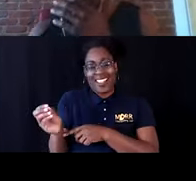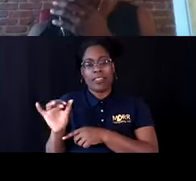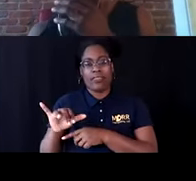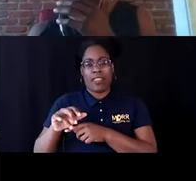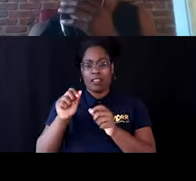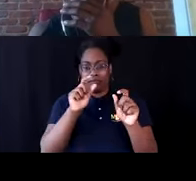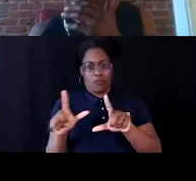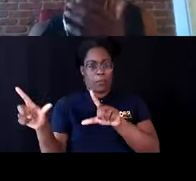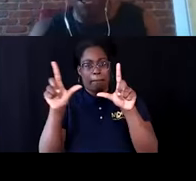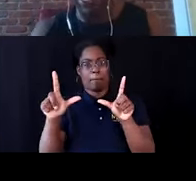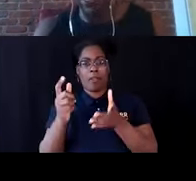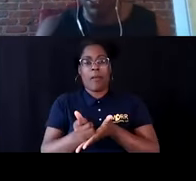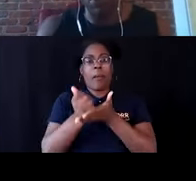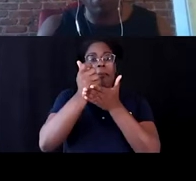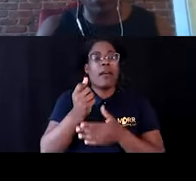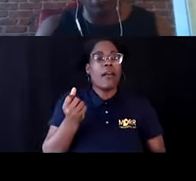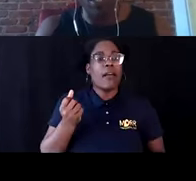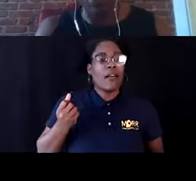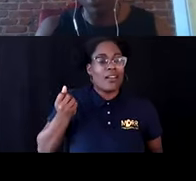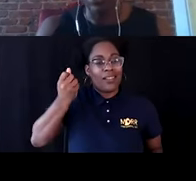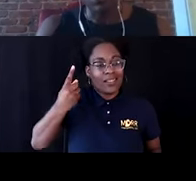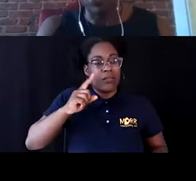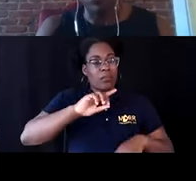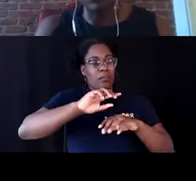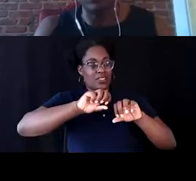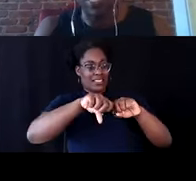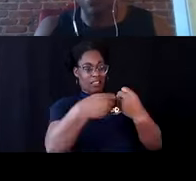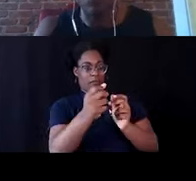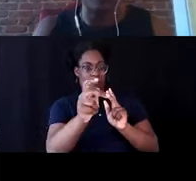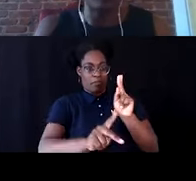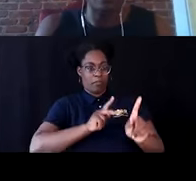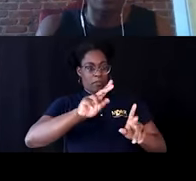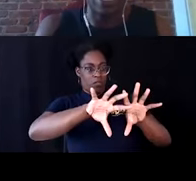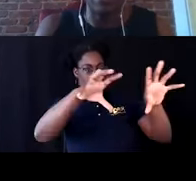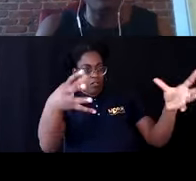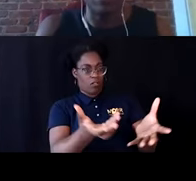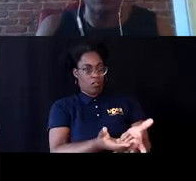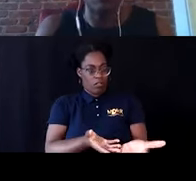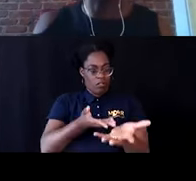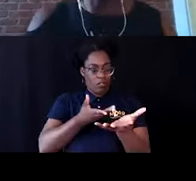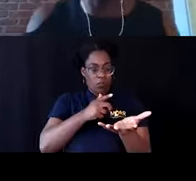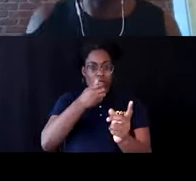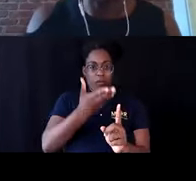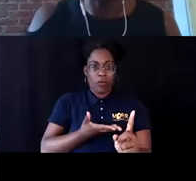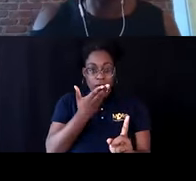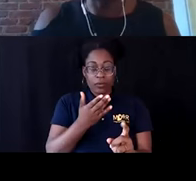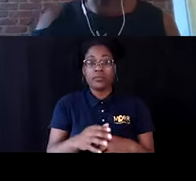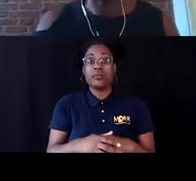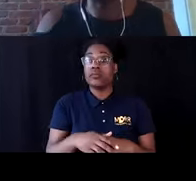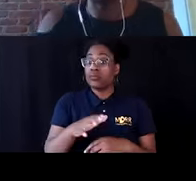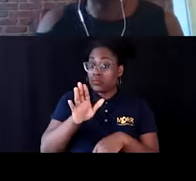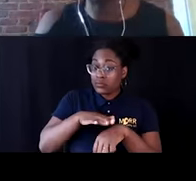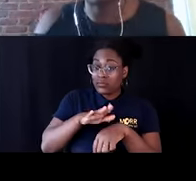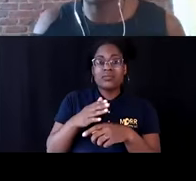complex personhood of Black and Indigenous people of color. But I also want to name that Race Forward did not invent race and as a